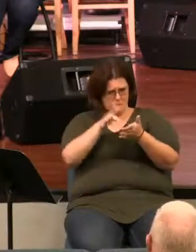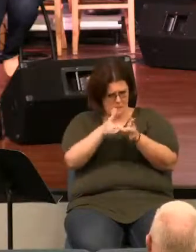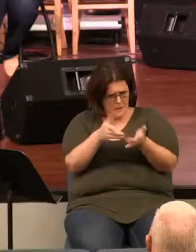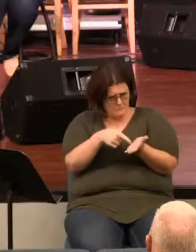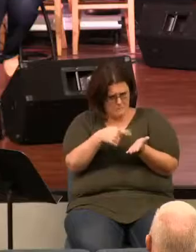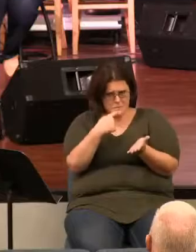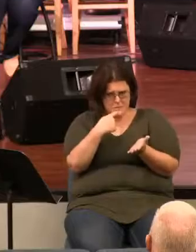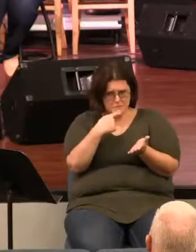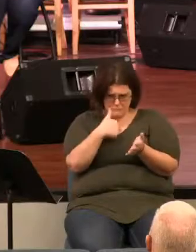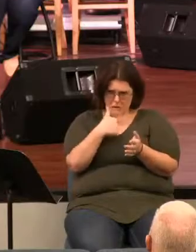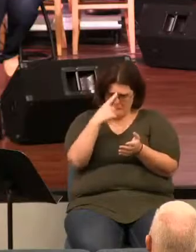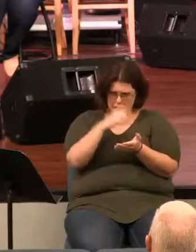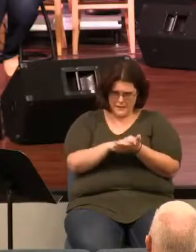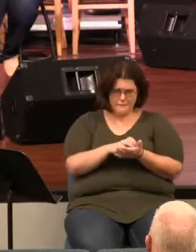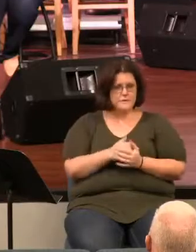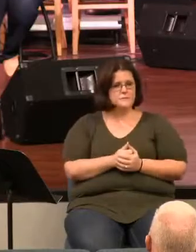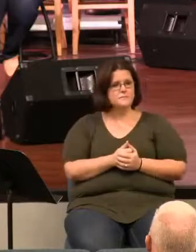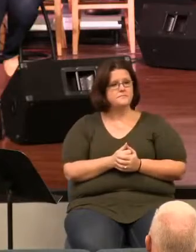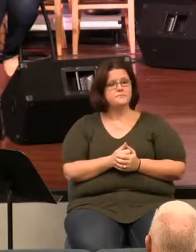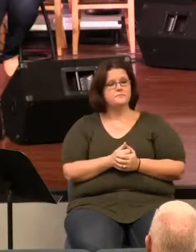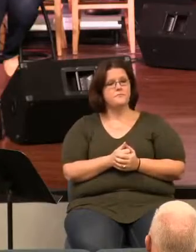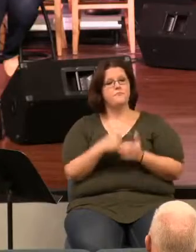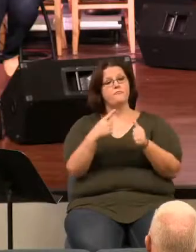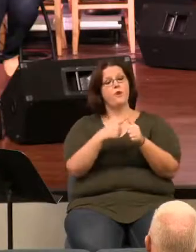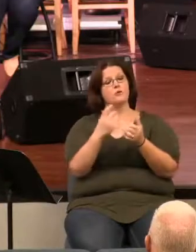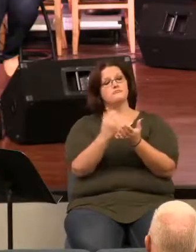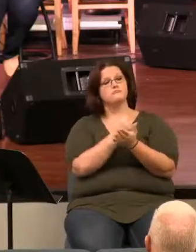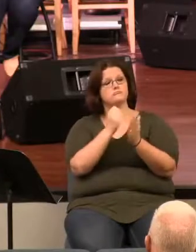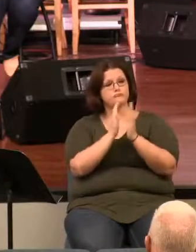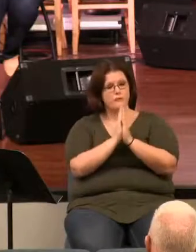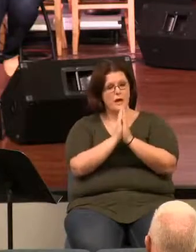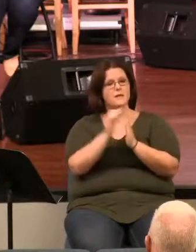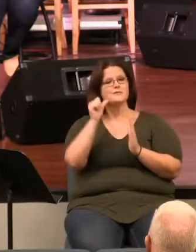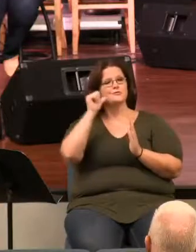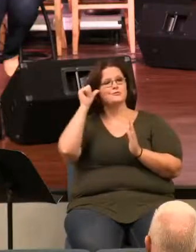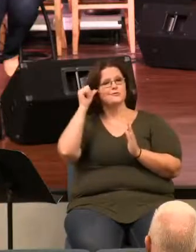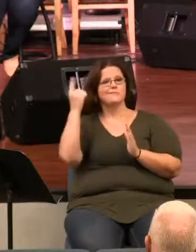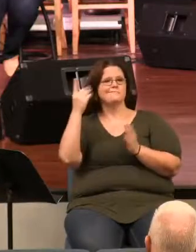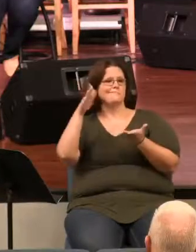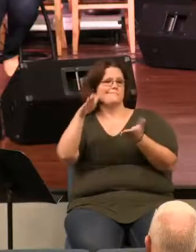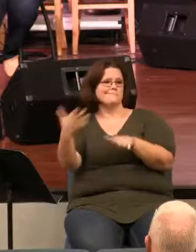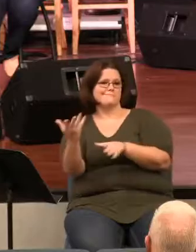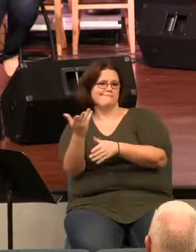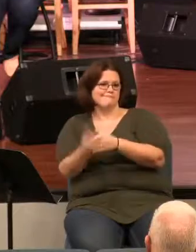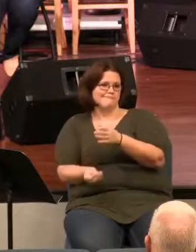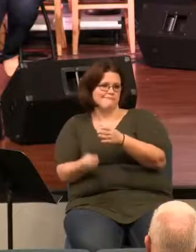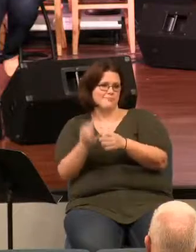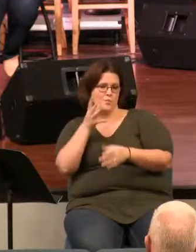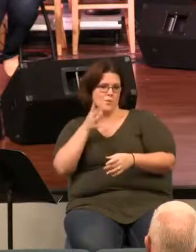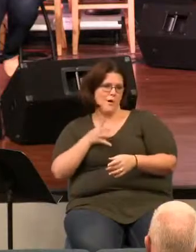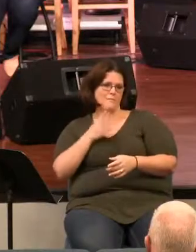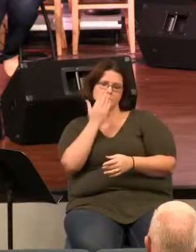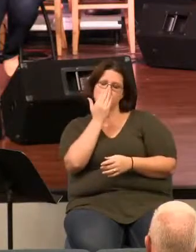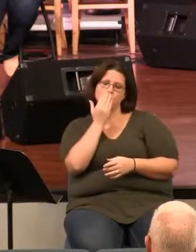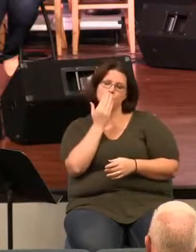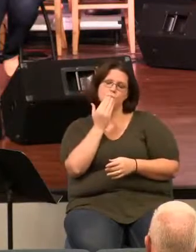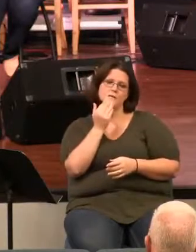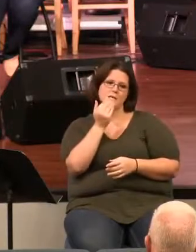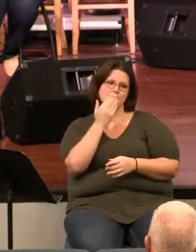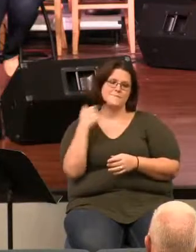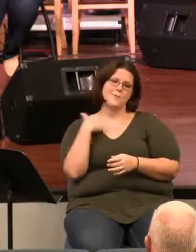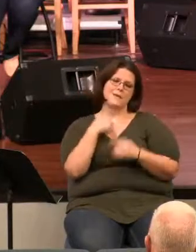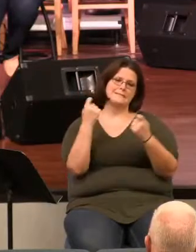Well, as we go to the Lord in prayer in just a few moments, I want to say that yesterday we had a celebration of life for a sweet member of our